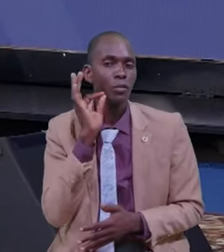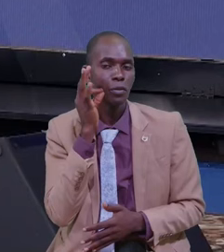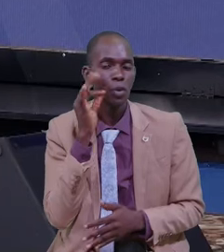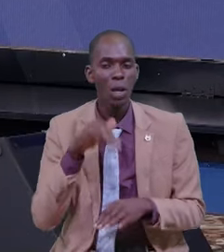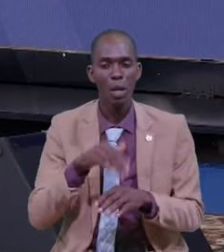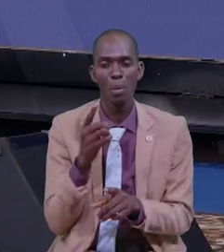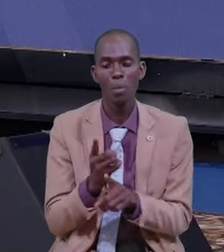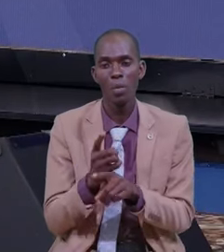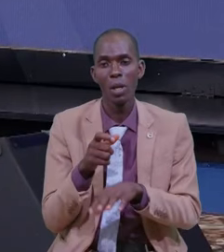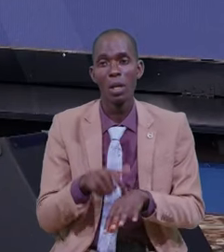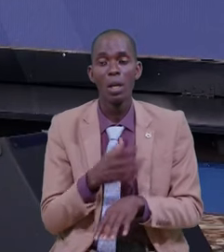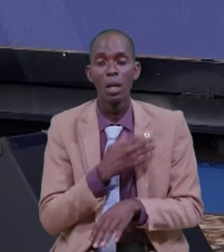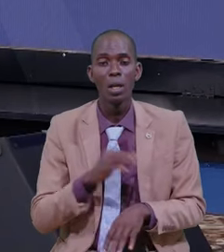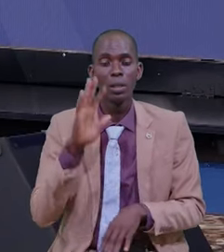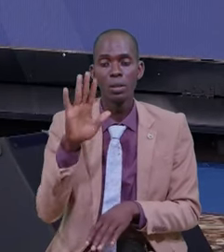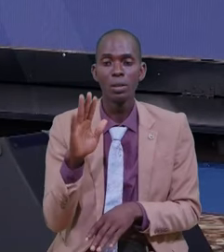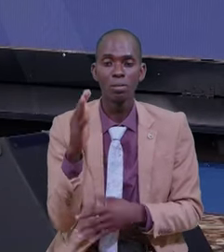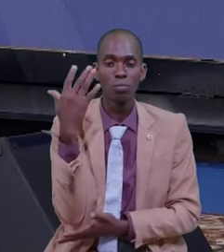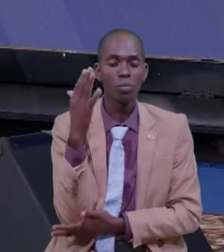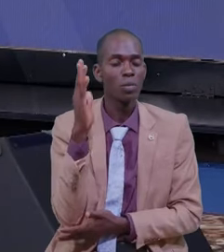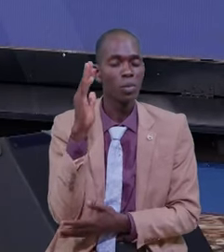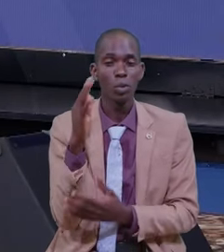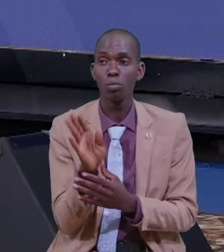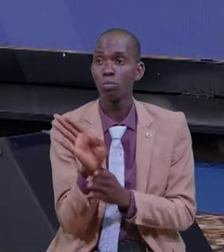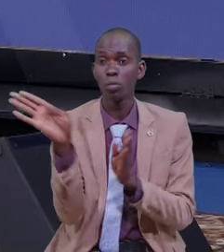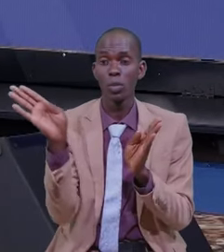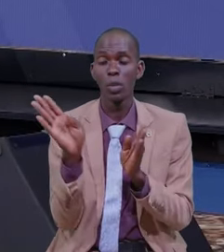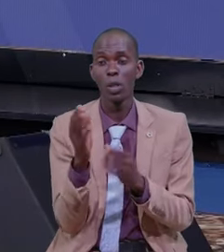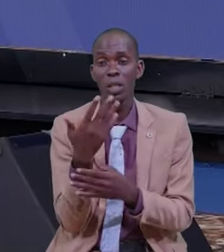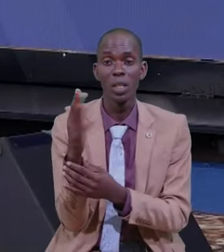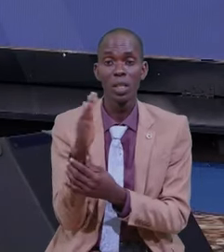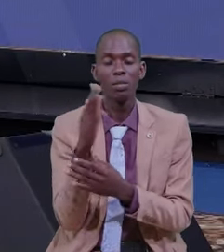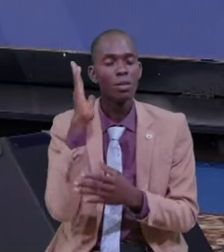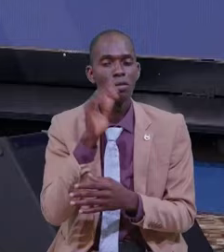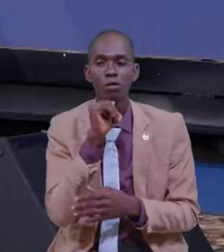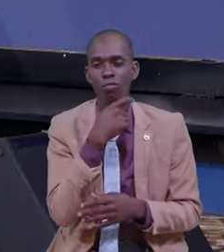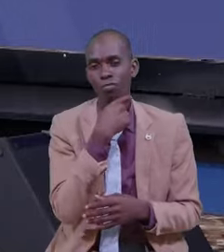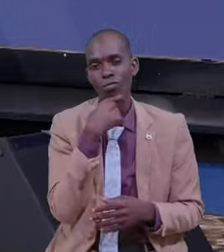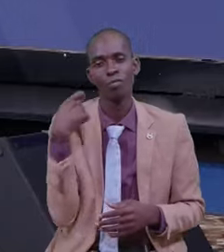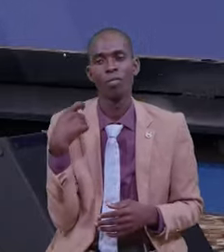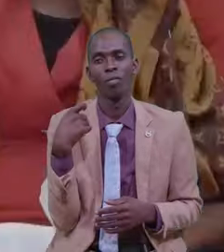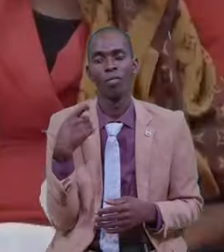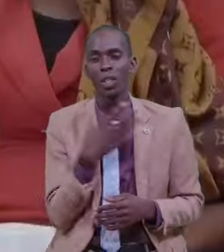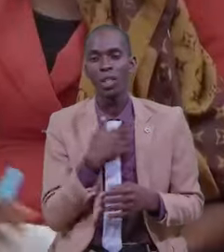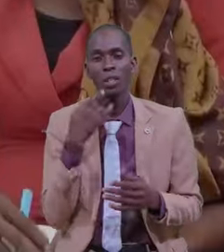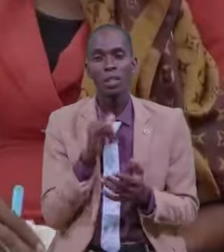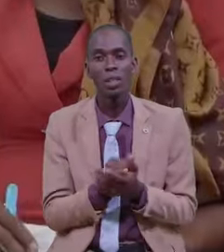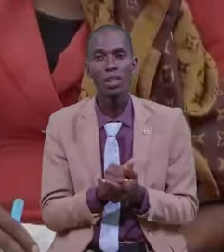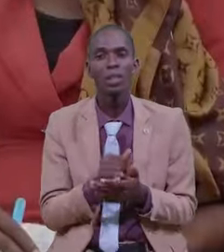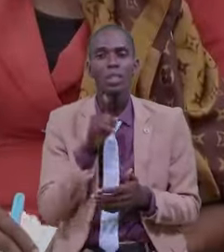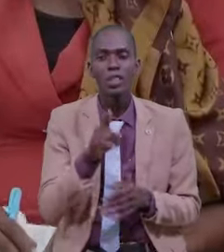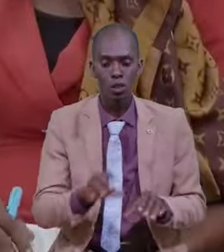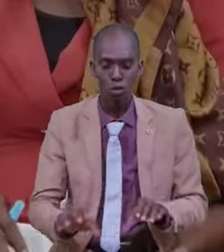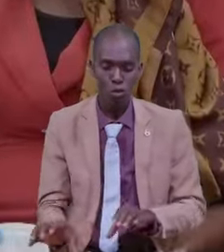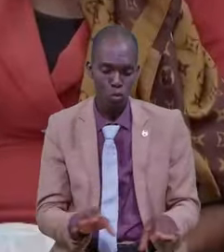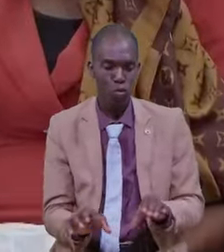shall not wither. Look at this, and whatsoever he doeth, he does not prosper in what